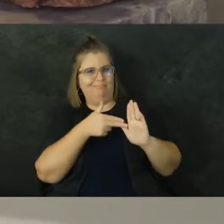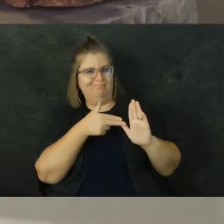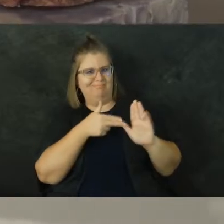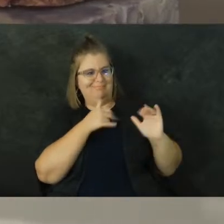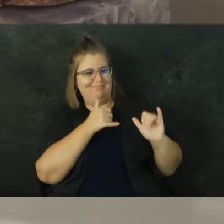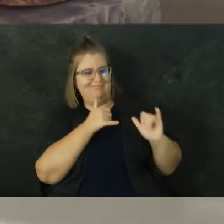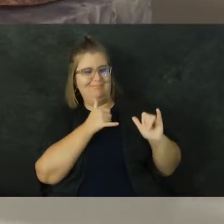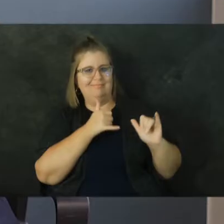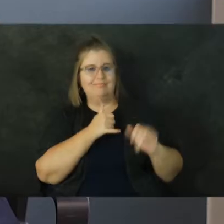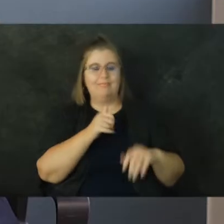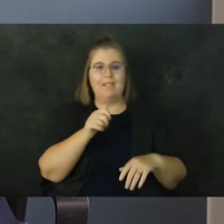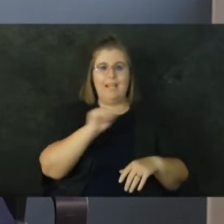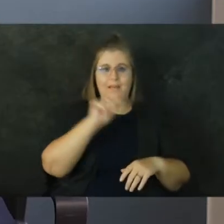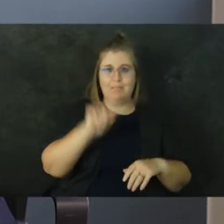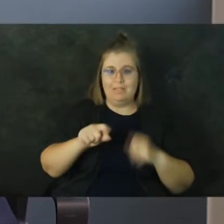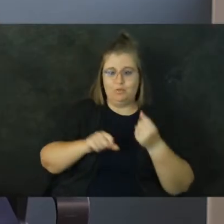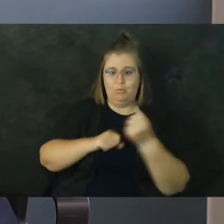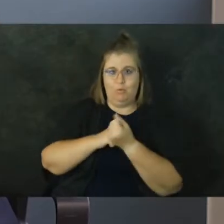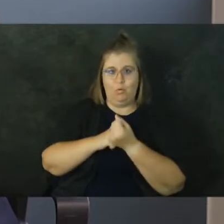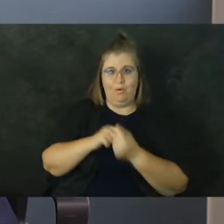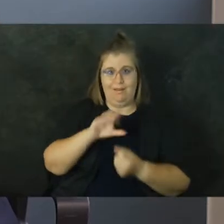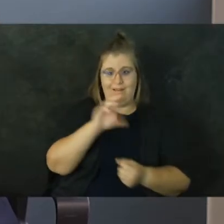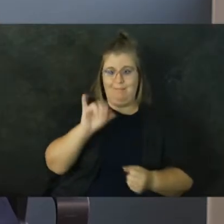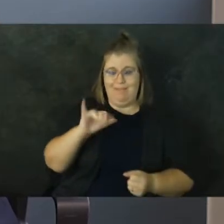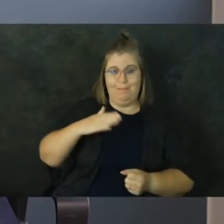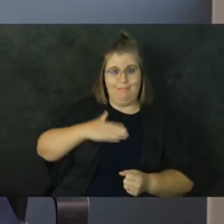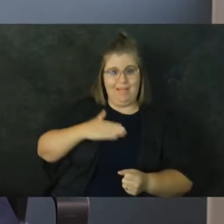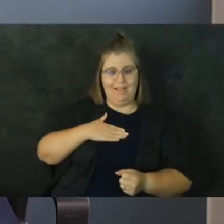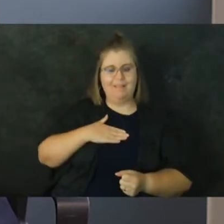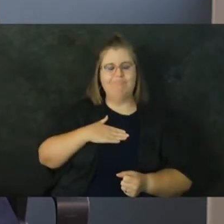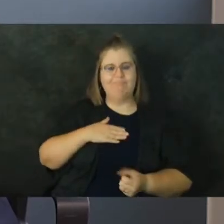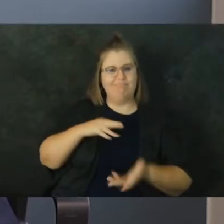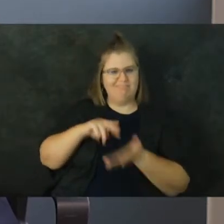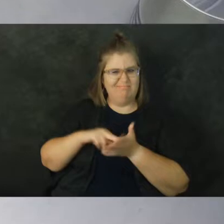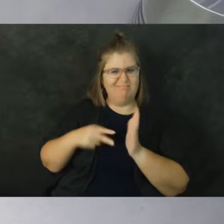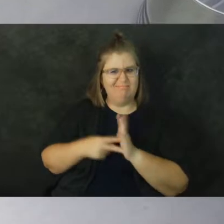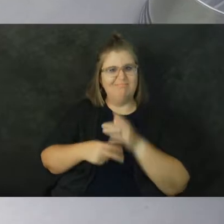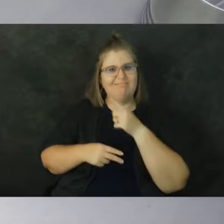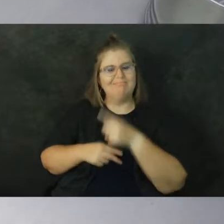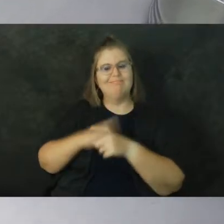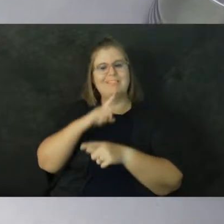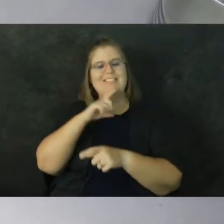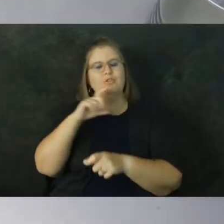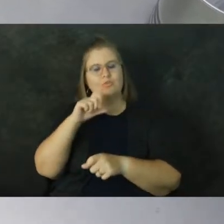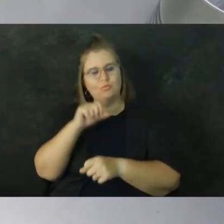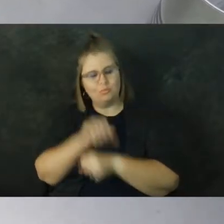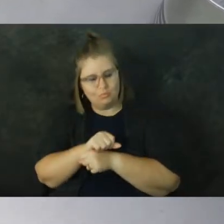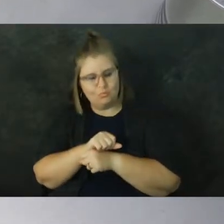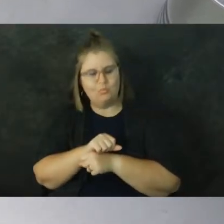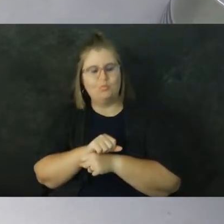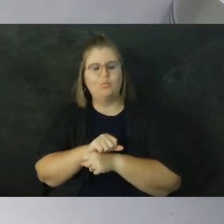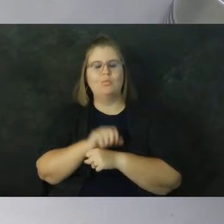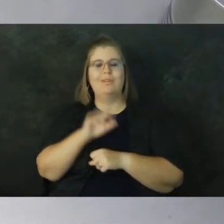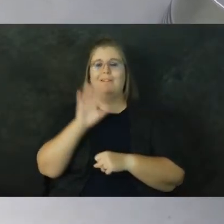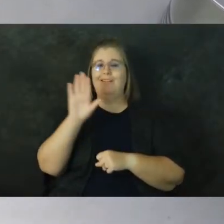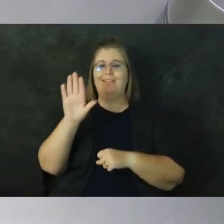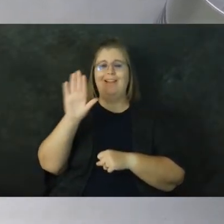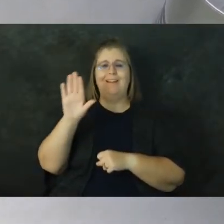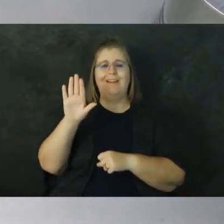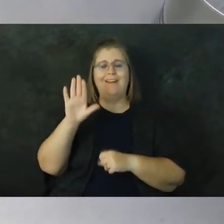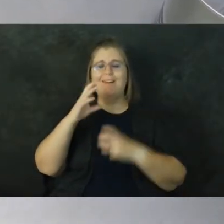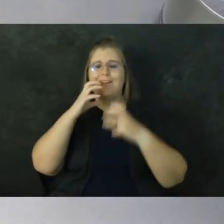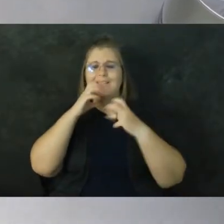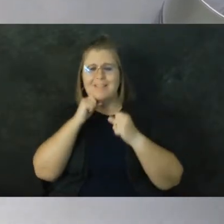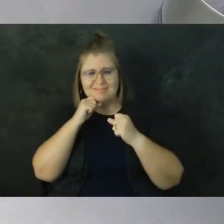other brands up with them. For Amazon to support a company like mine, it means that they truly, at the heart of